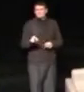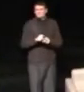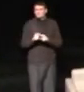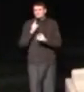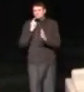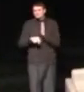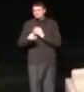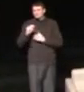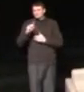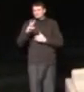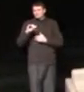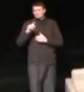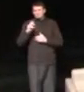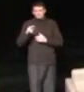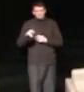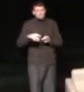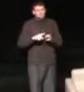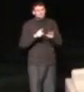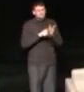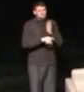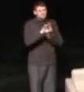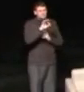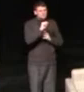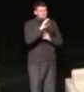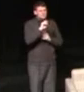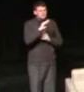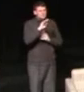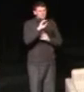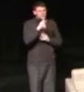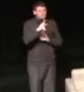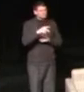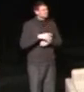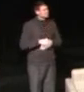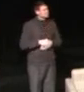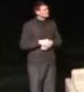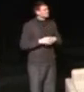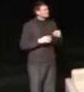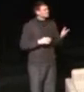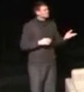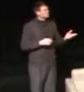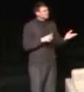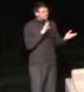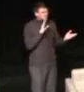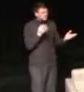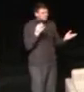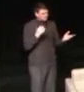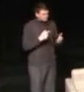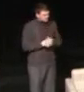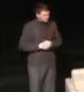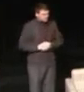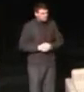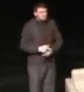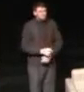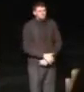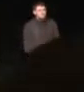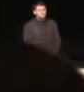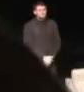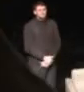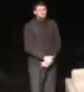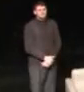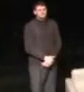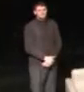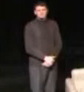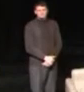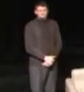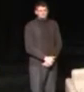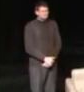Twitter and Facebook. Si vous êtes en ligne, vous pouvez poser vos questions en ligne. If you're online, you can ask your question online on